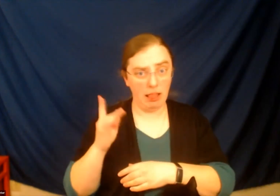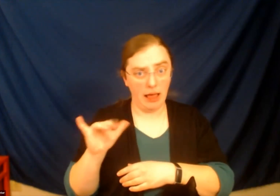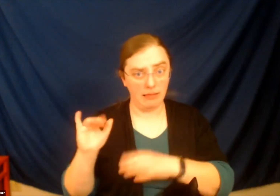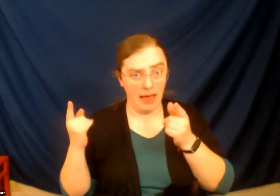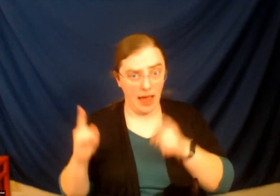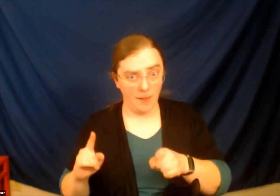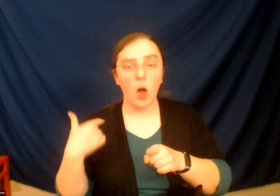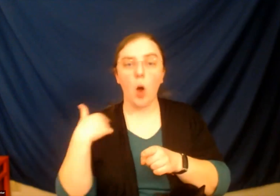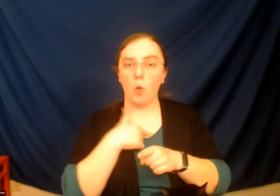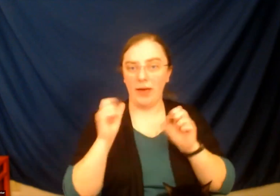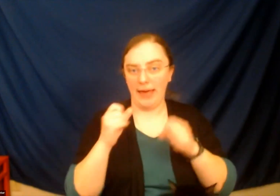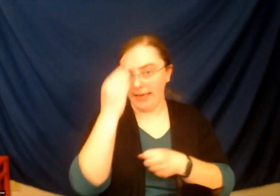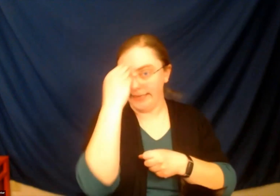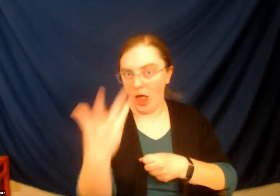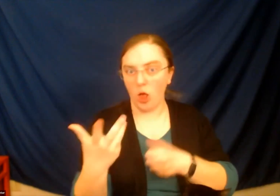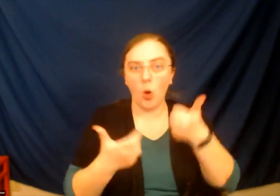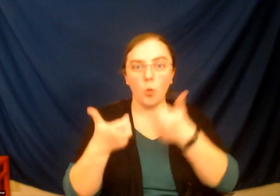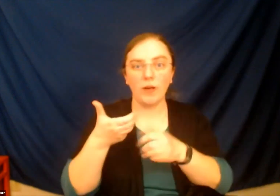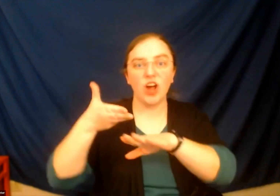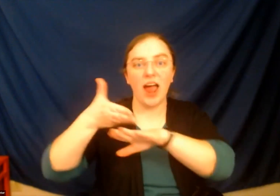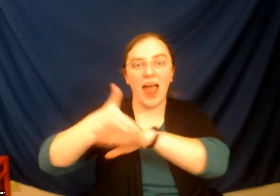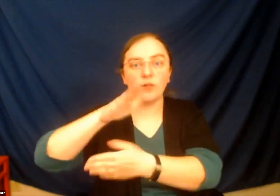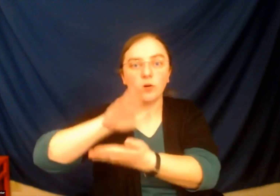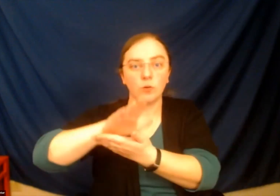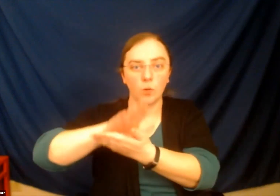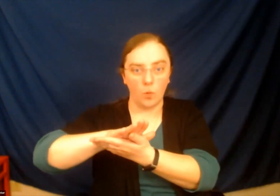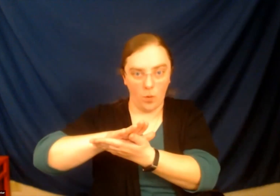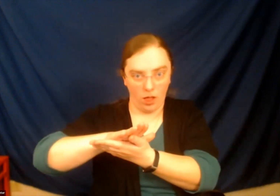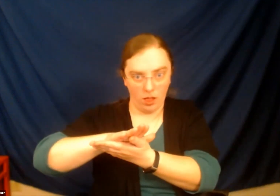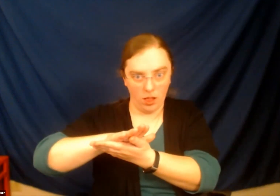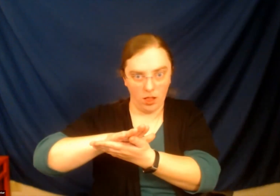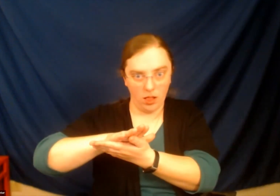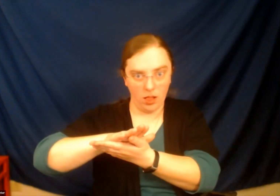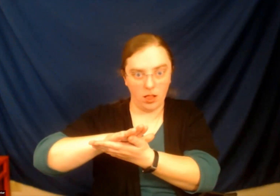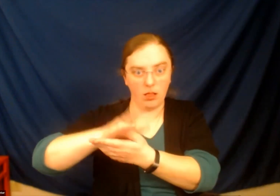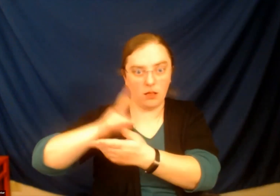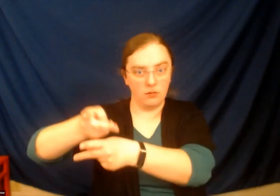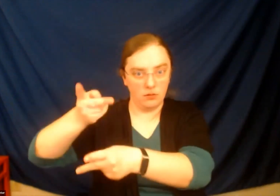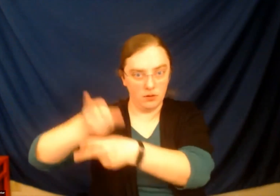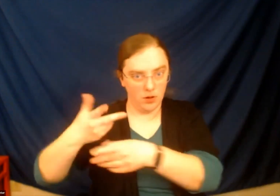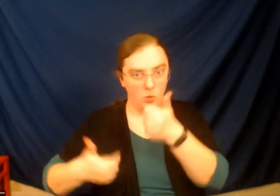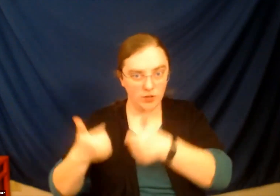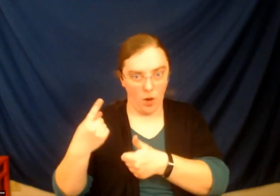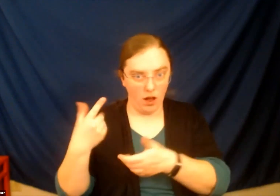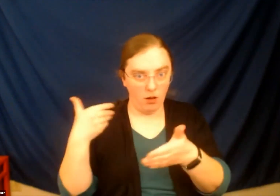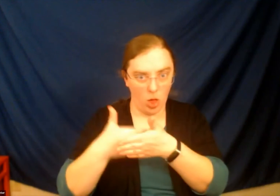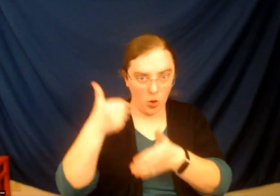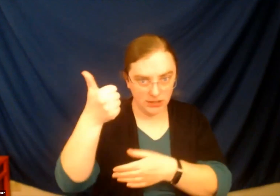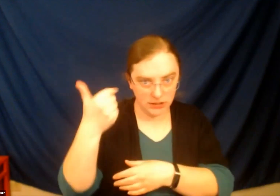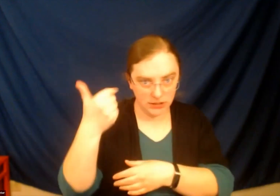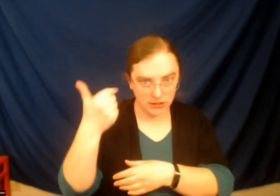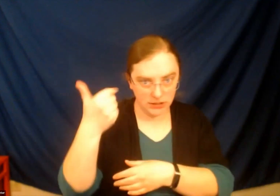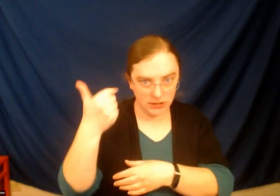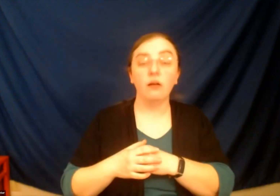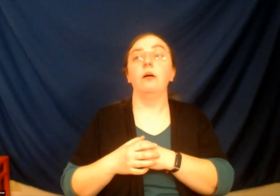good idea depending on your home school, which is the closest developmental